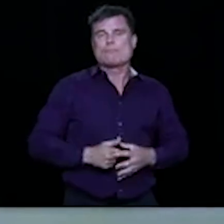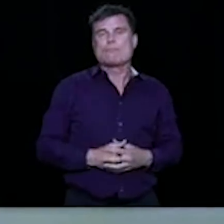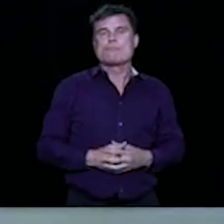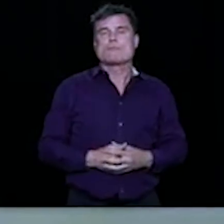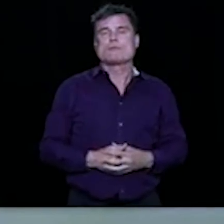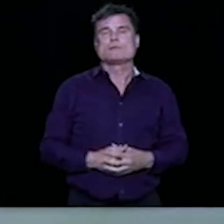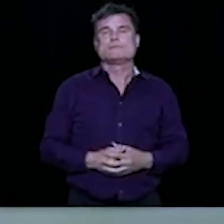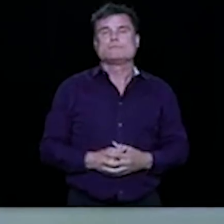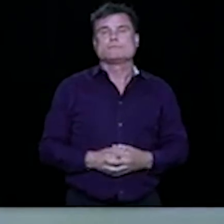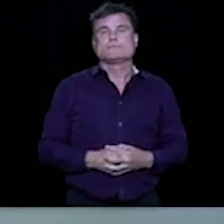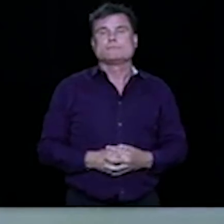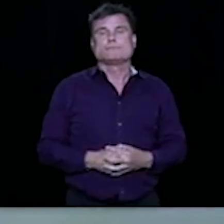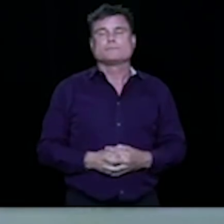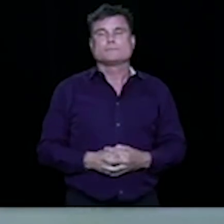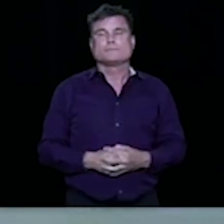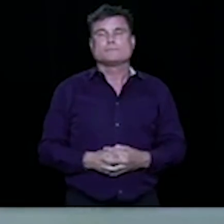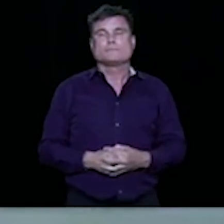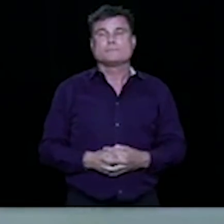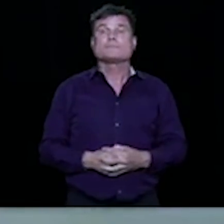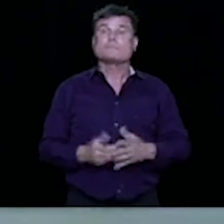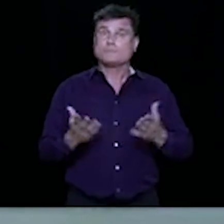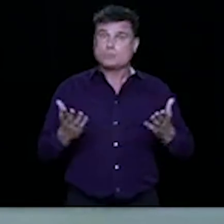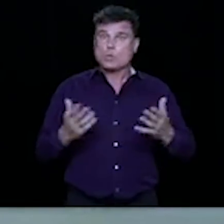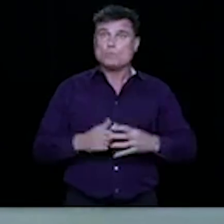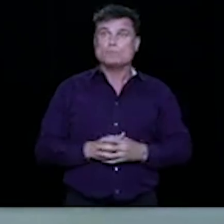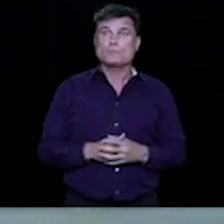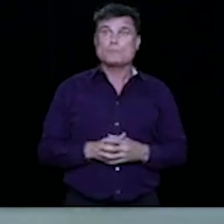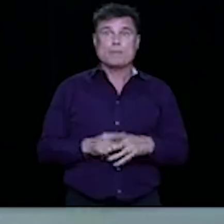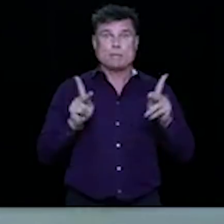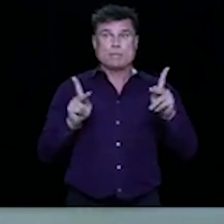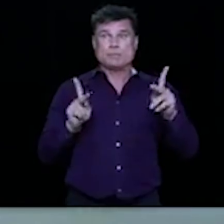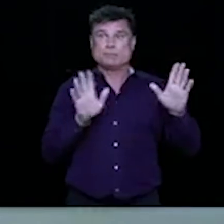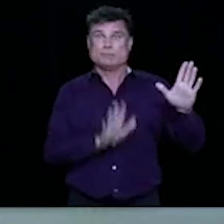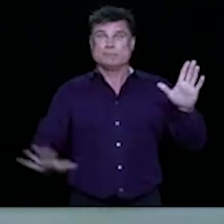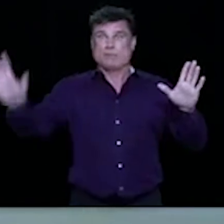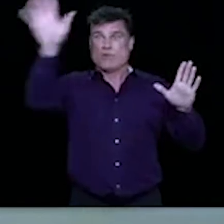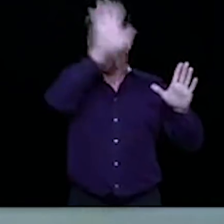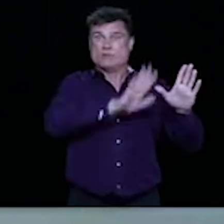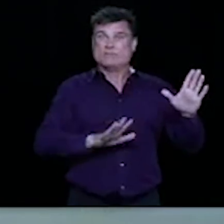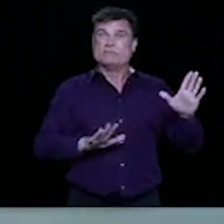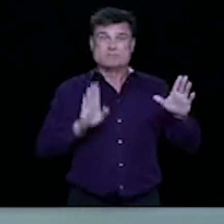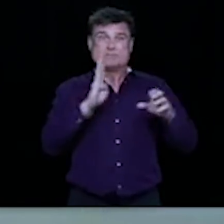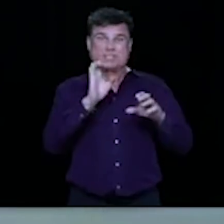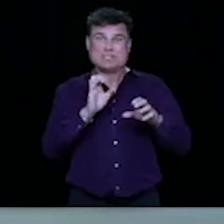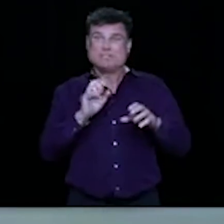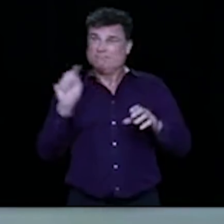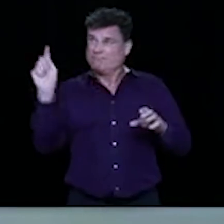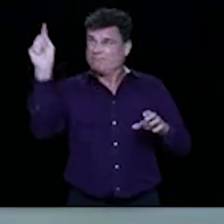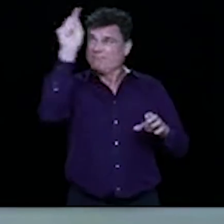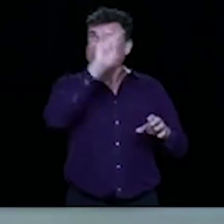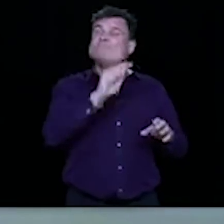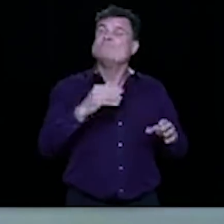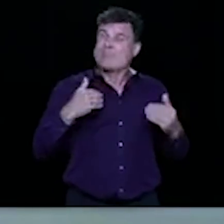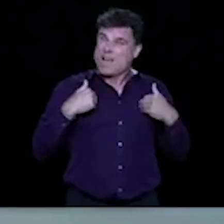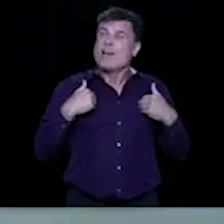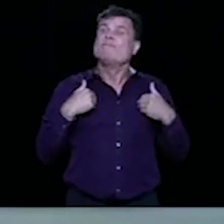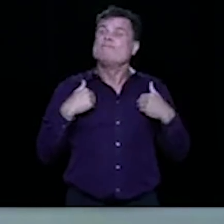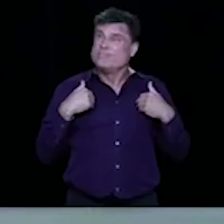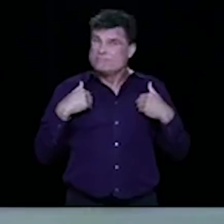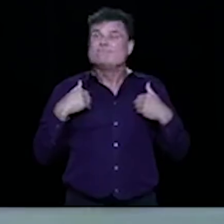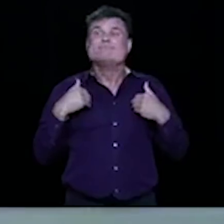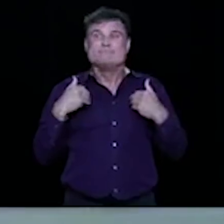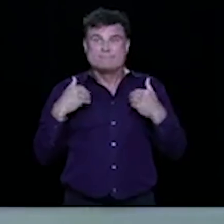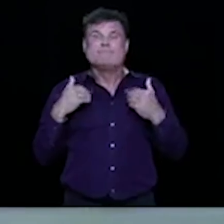1,518 people in all health authorities in BC. So those are people who have had close contact with somebody who's tested positive